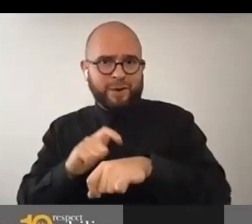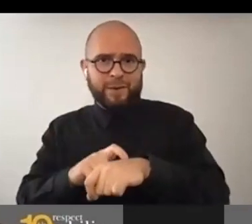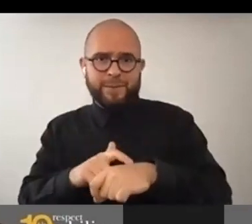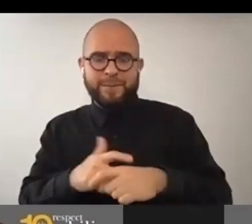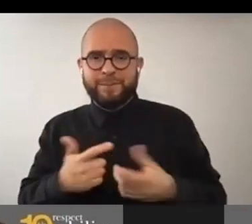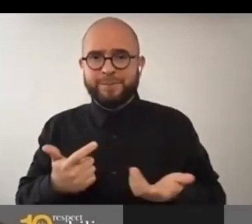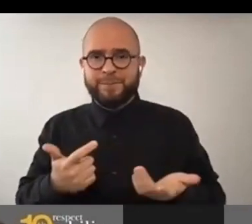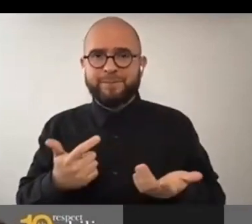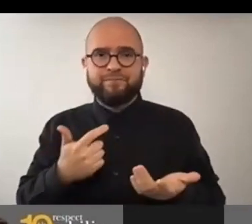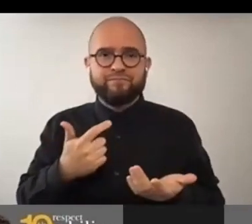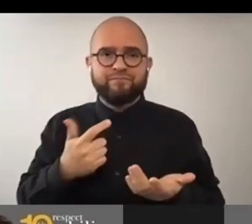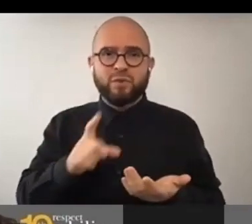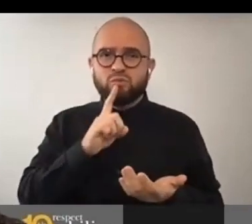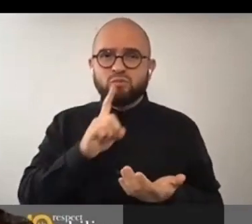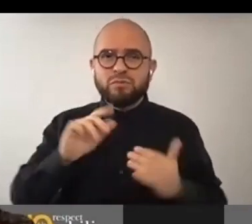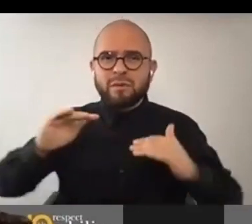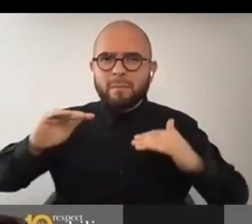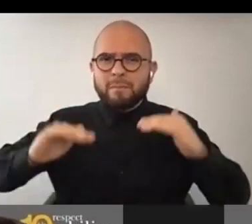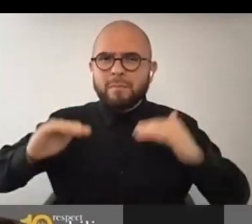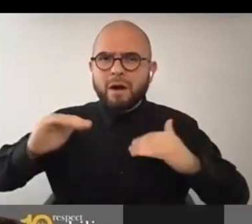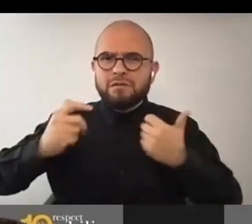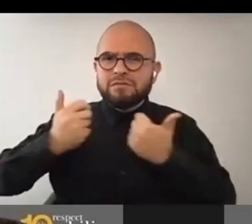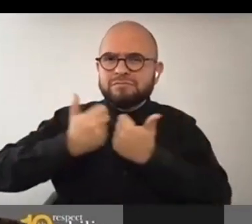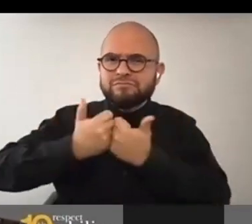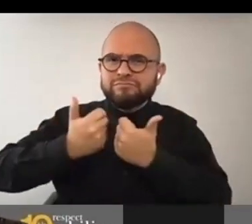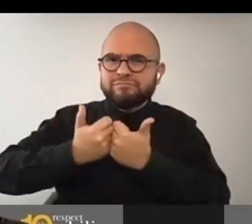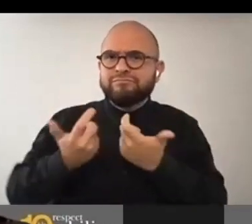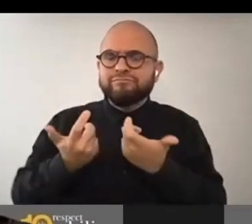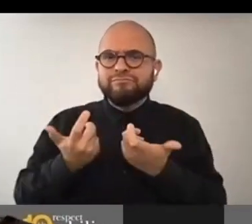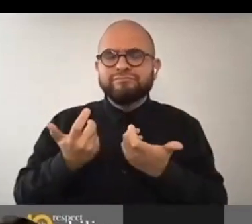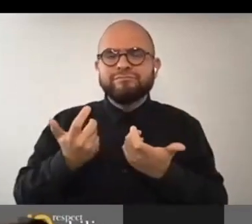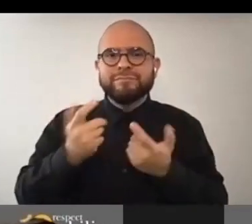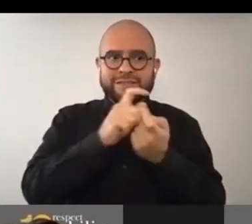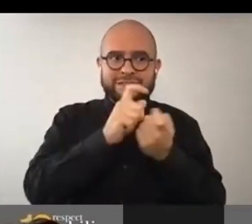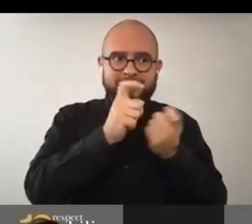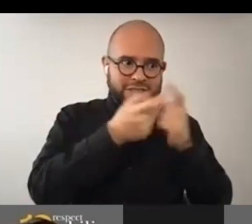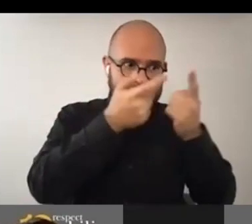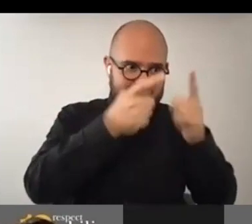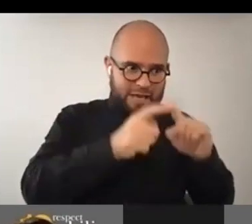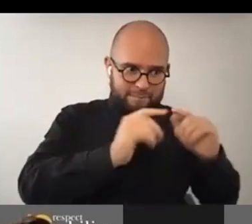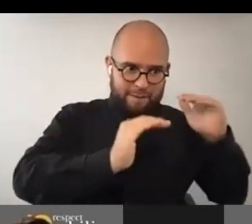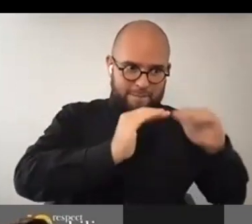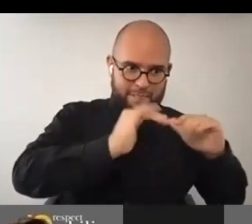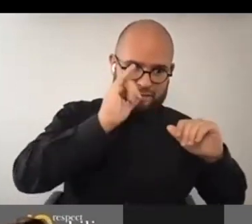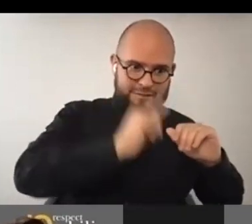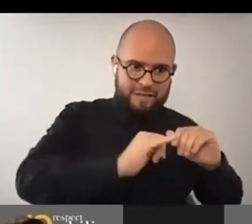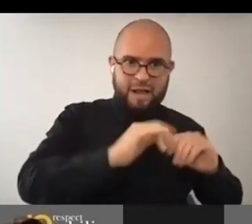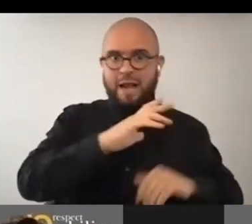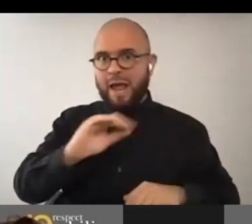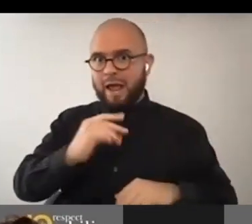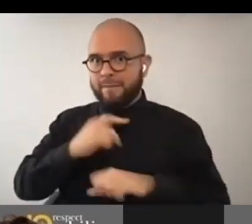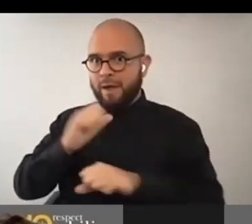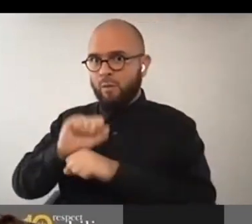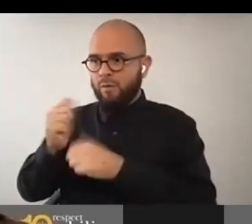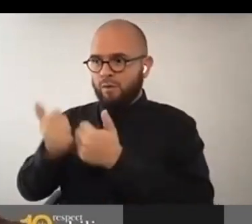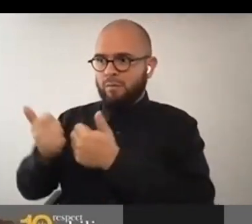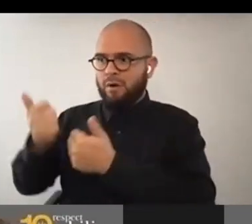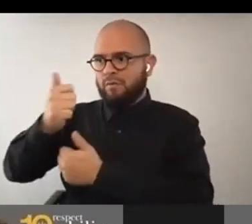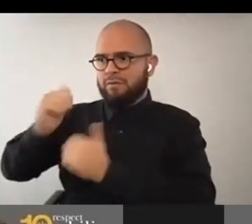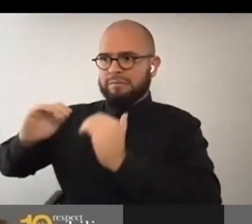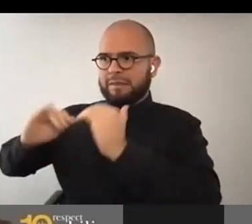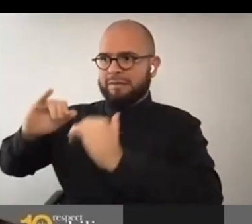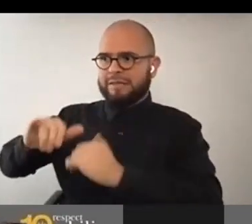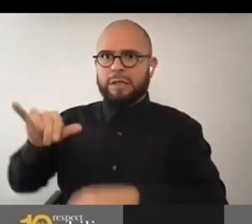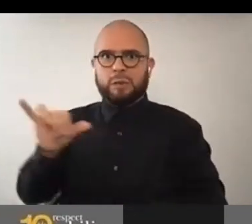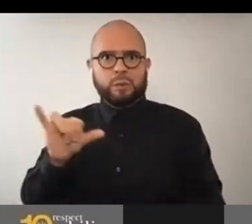It's really a balancing game of balancing the change and also balancing your actual work priorities. So it's